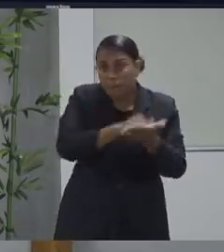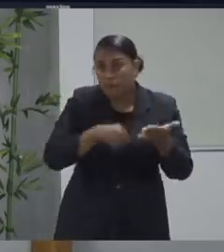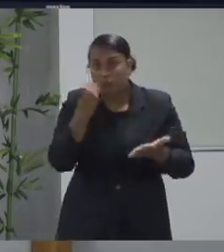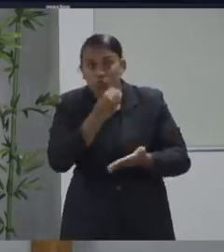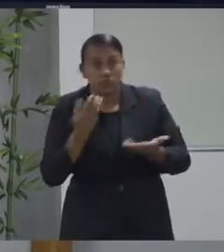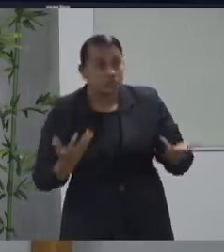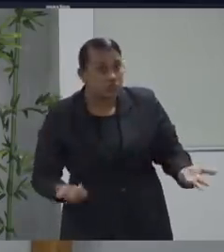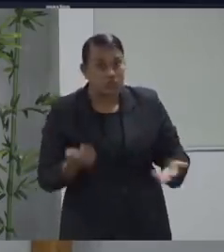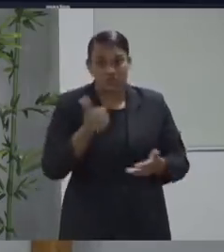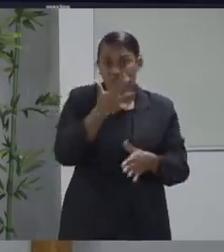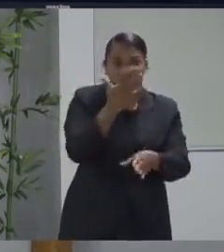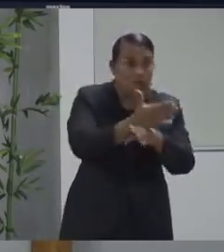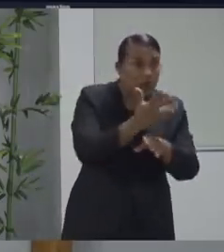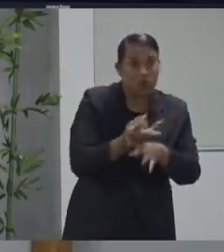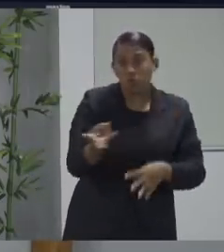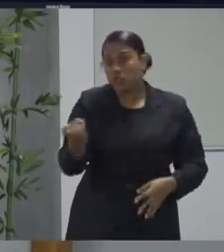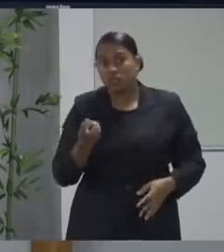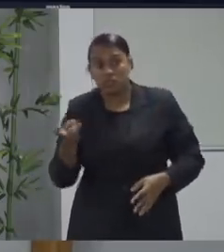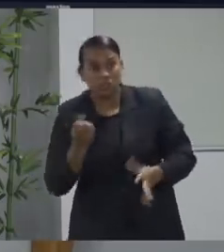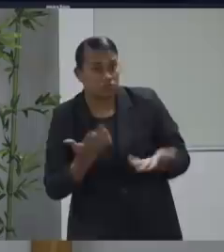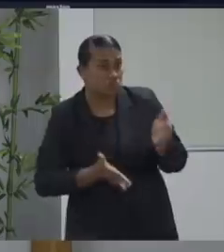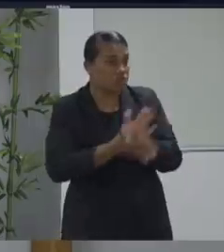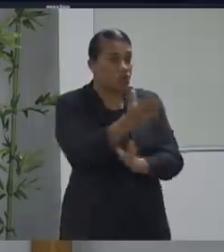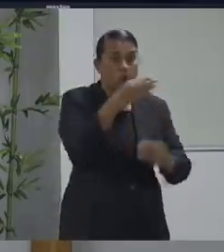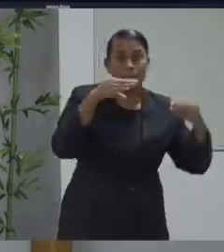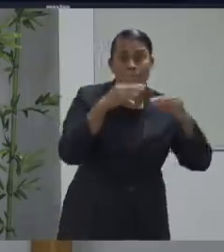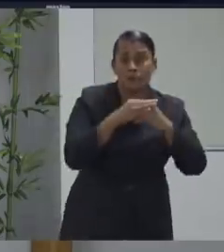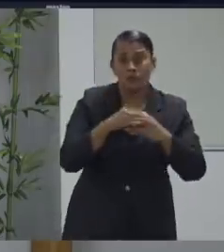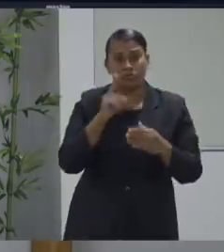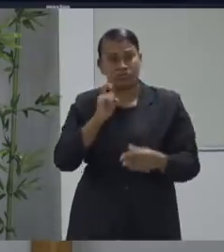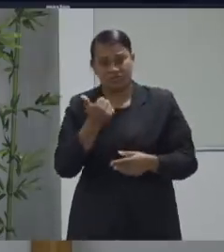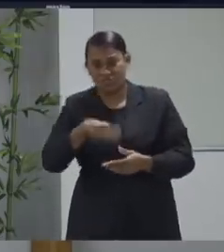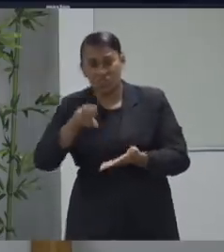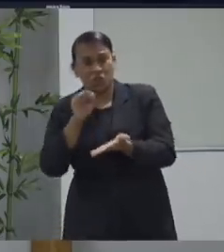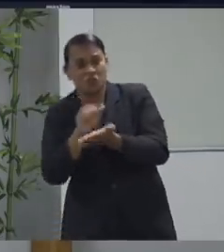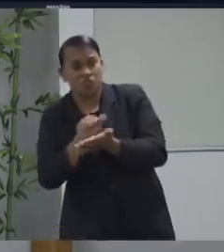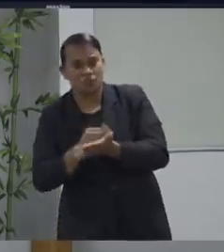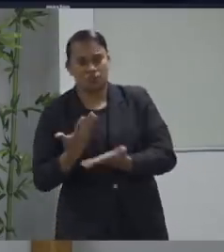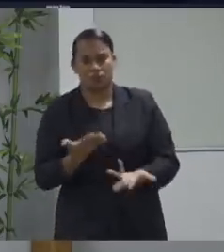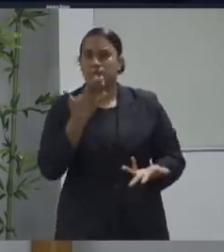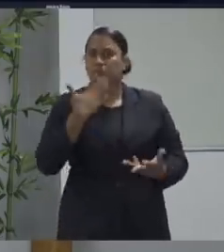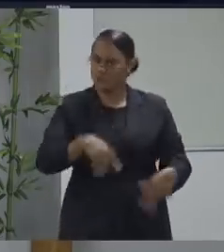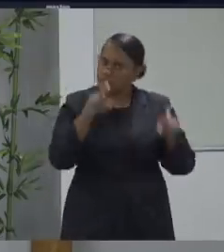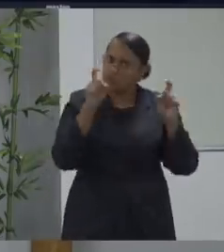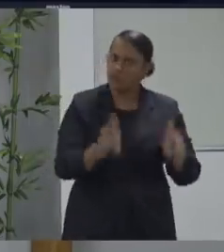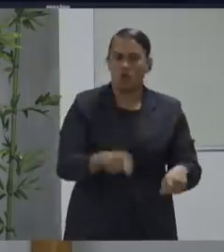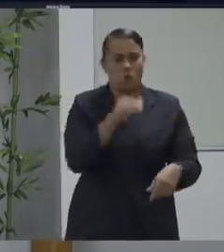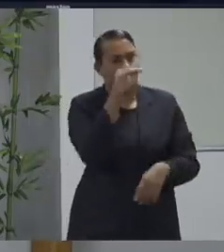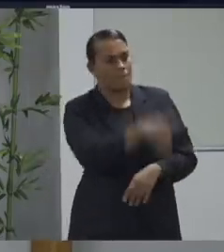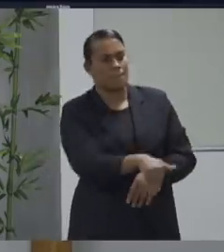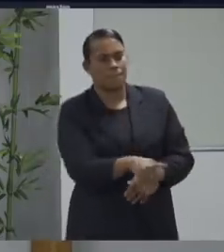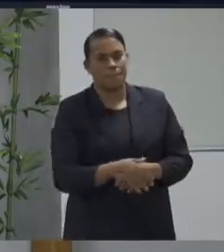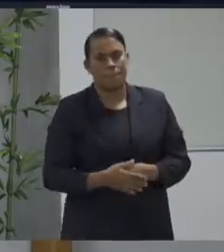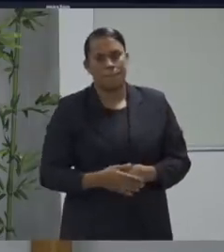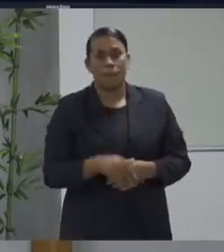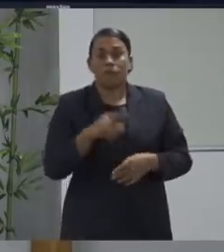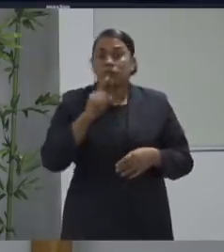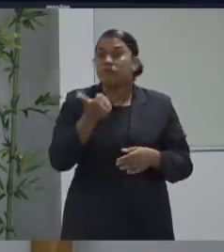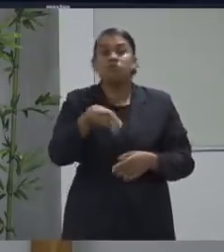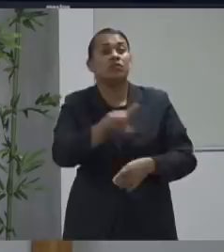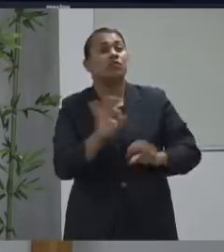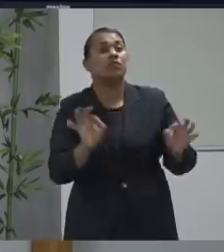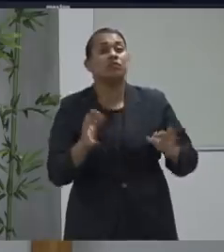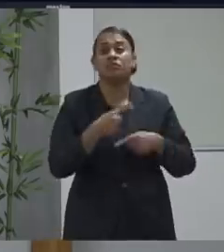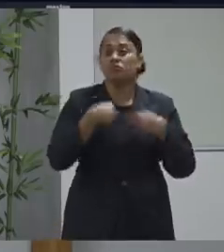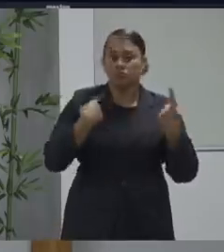money, or accessing an essential service, stay at home. Otherwise, we will bring in the